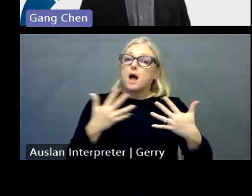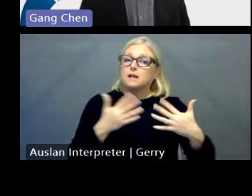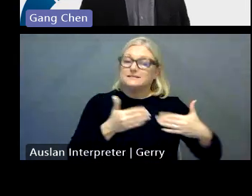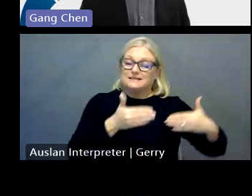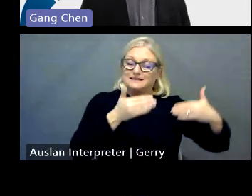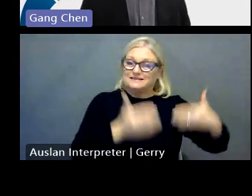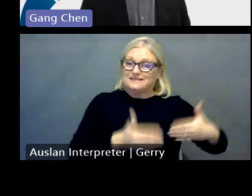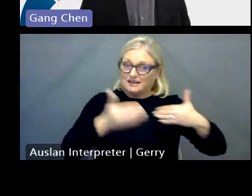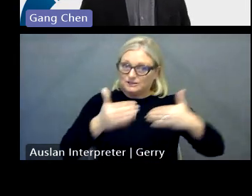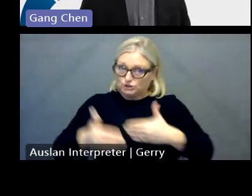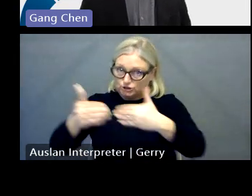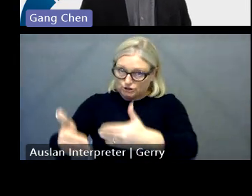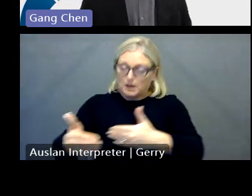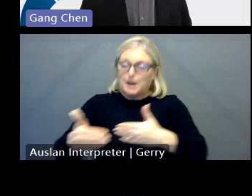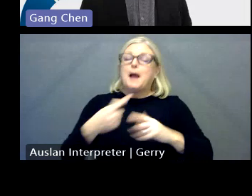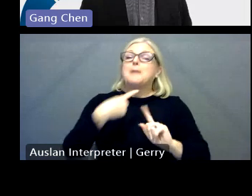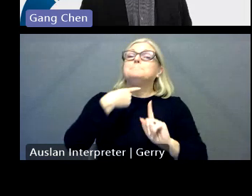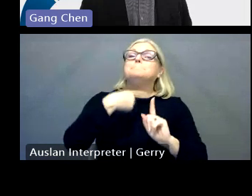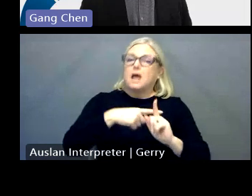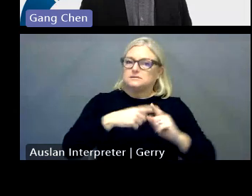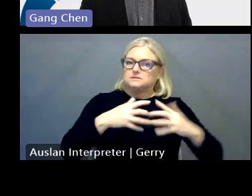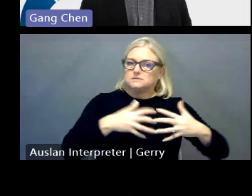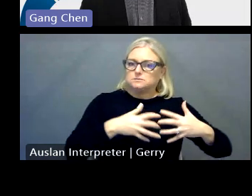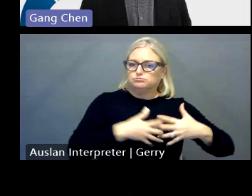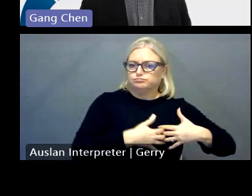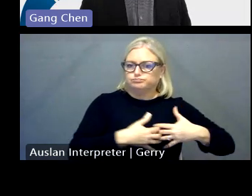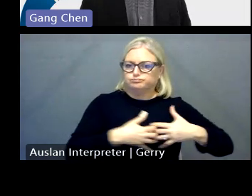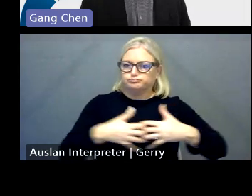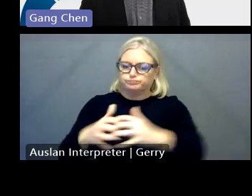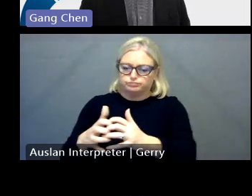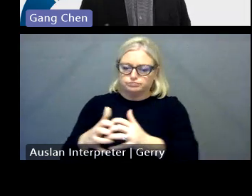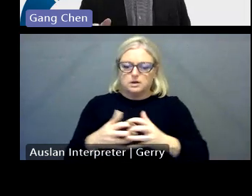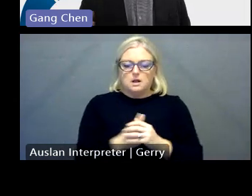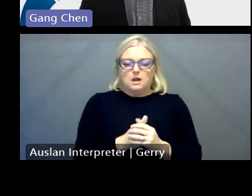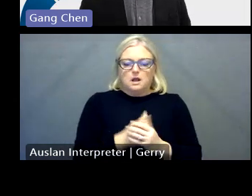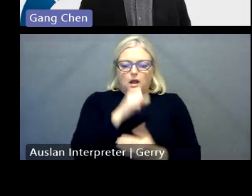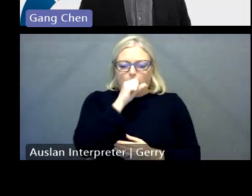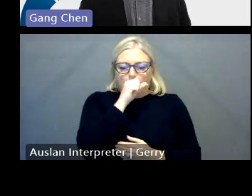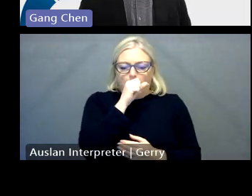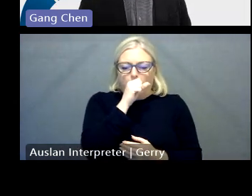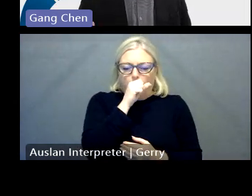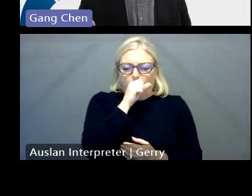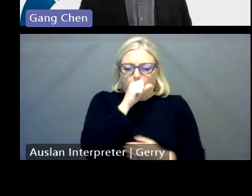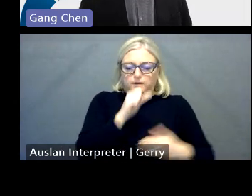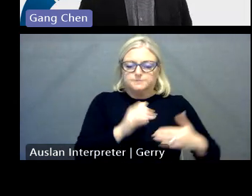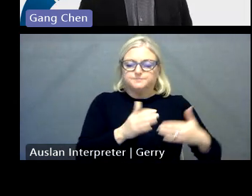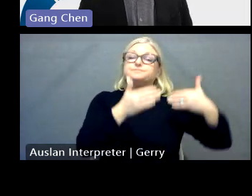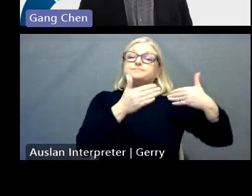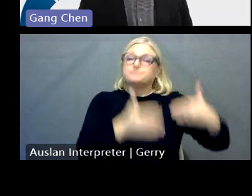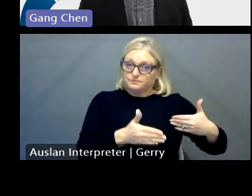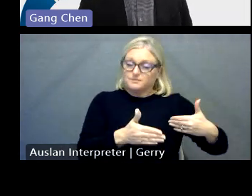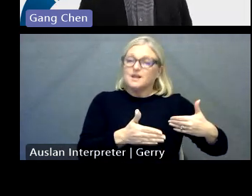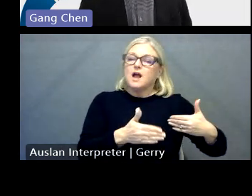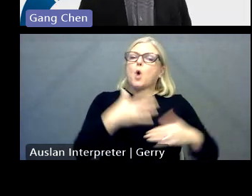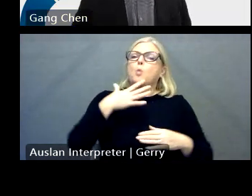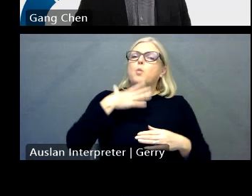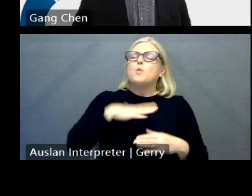one, we're looking in particular at the classification system for the DWI. That is to say, the questionnaire for the